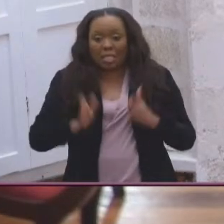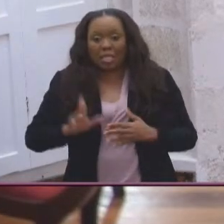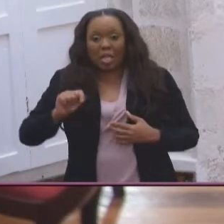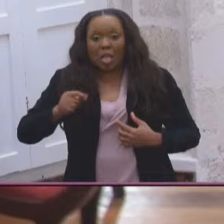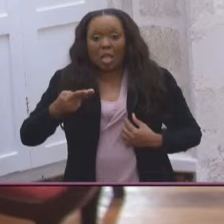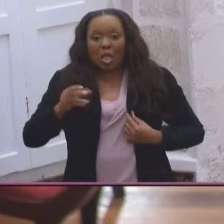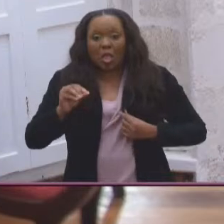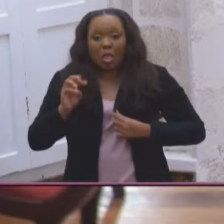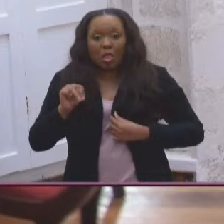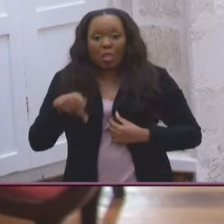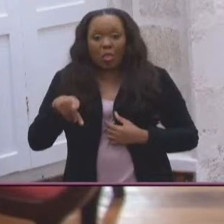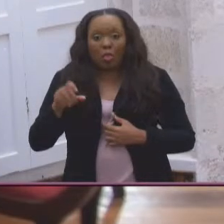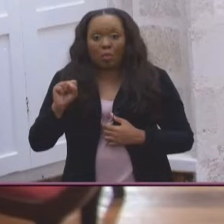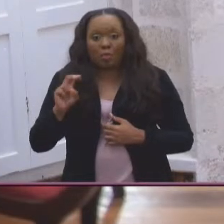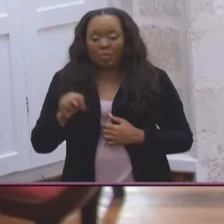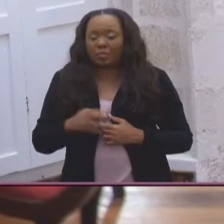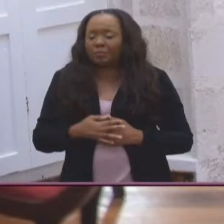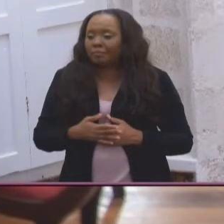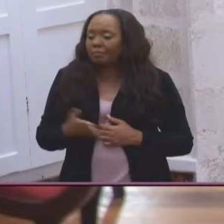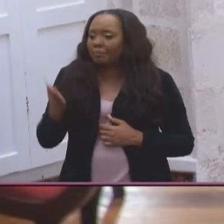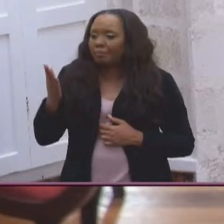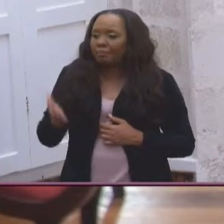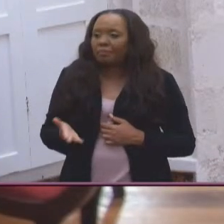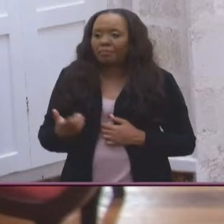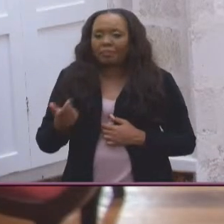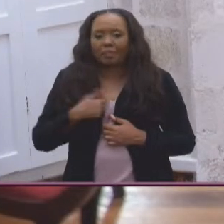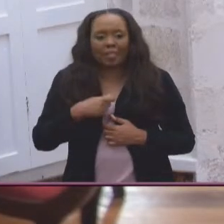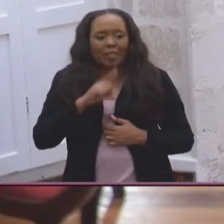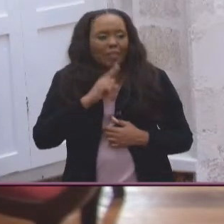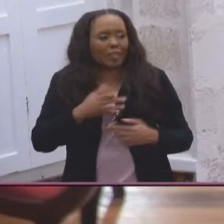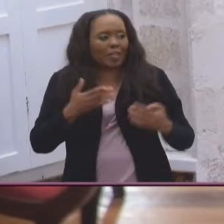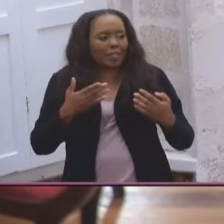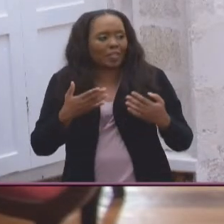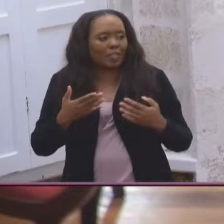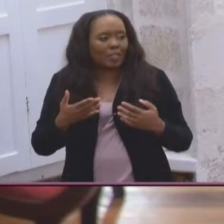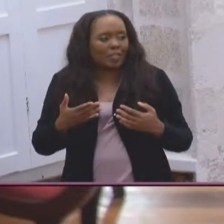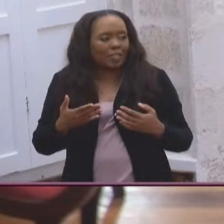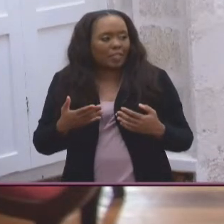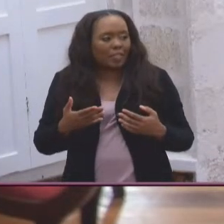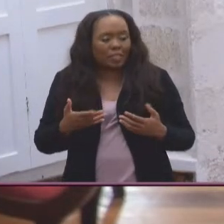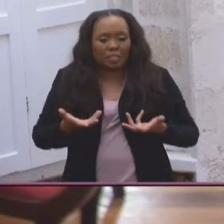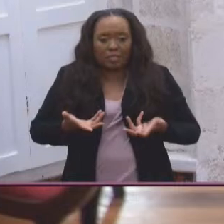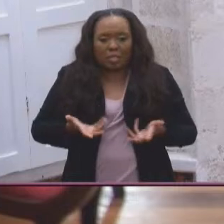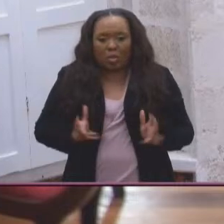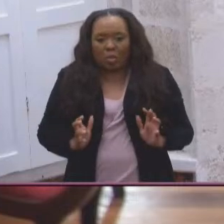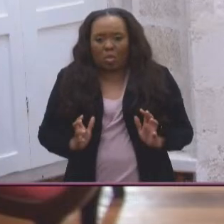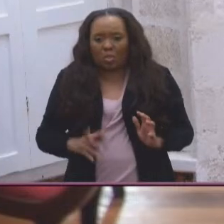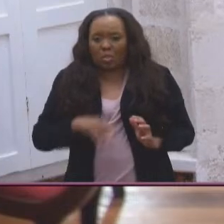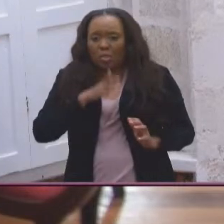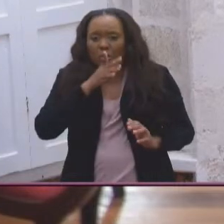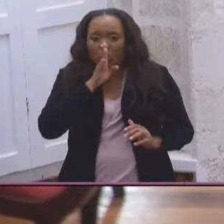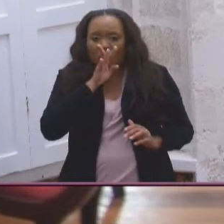I really had not intended to speak, Mr. President. I just want to make a few observations.